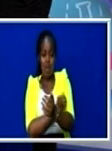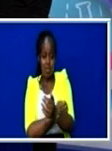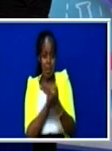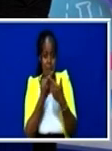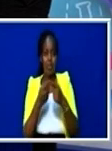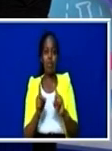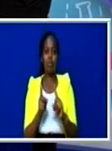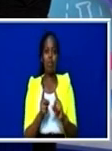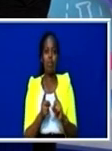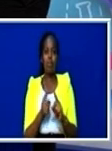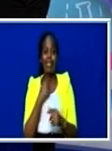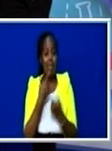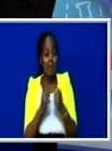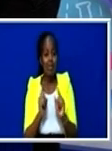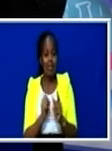but